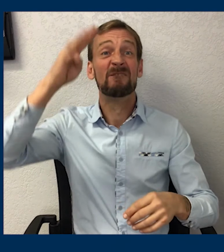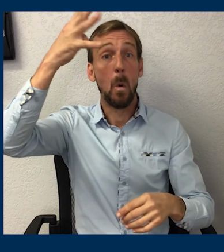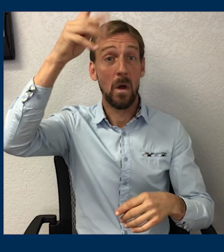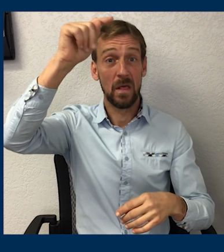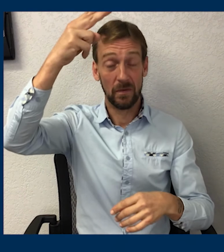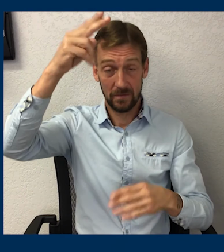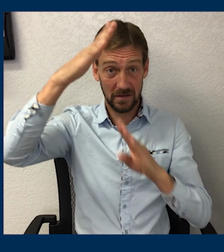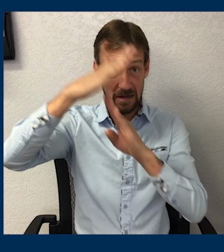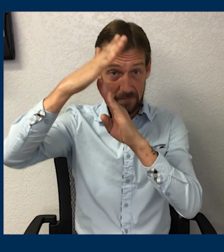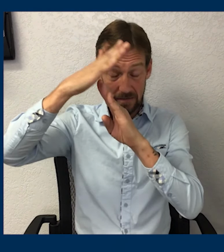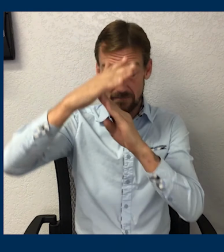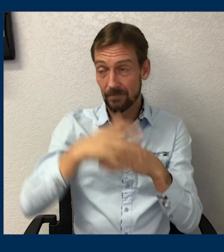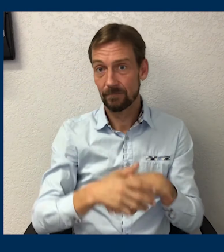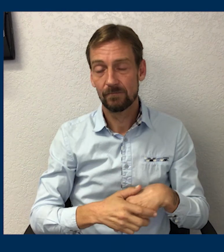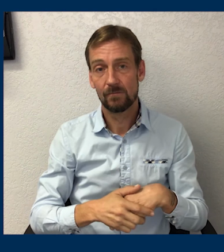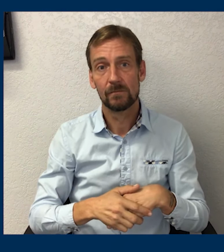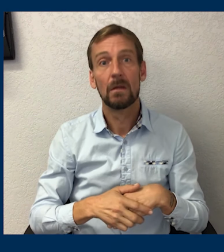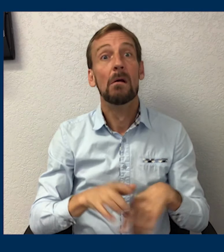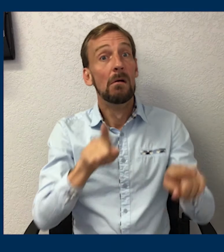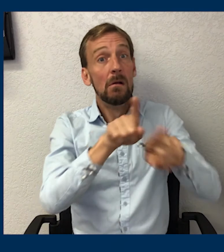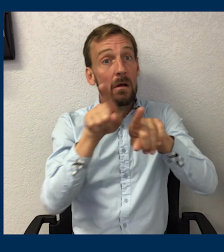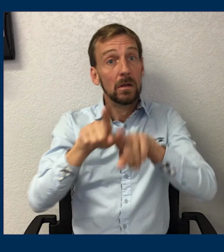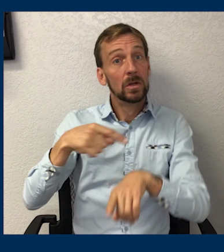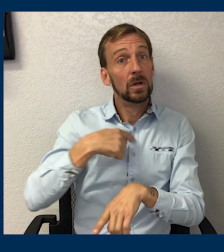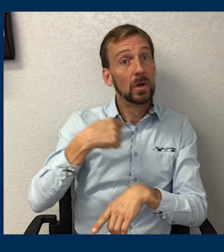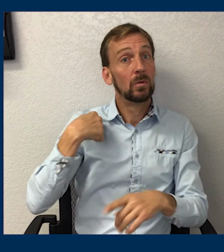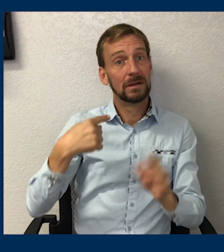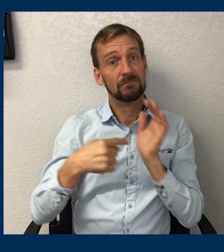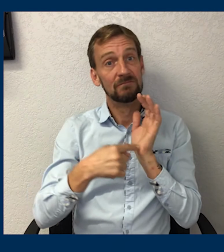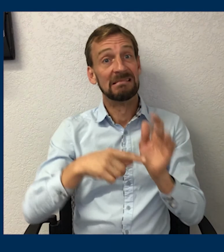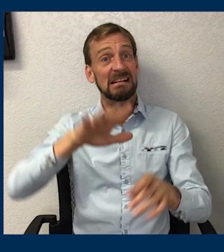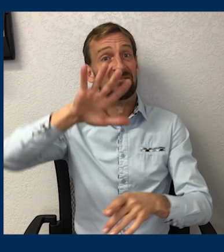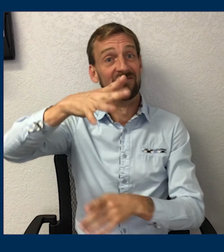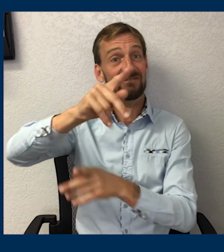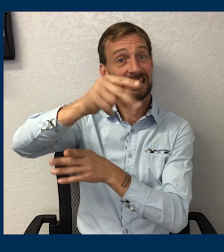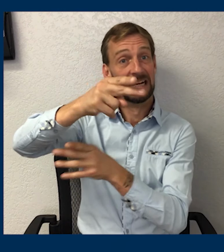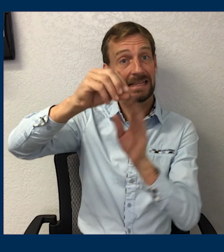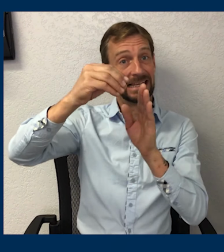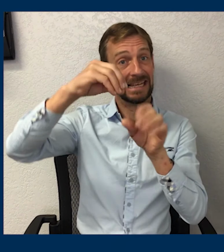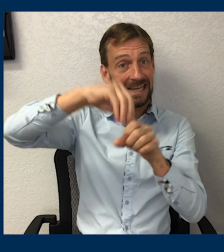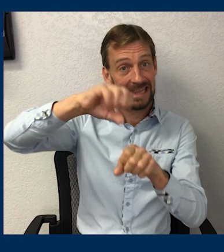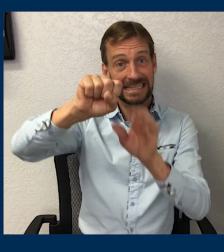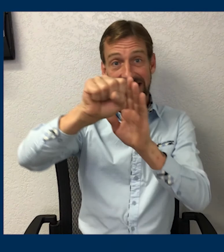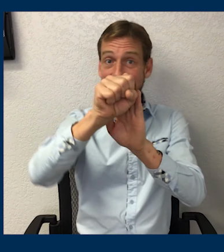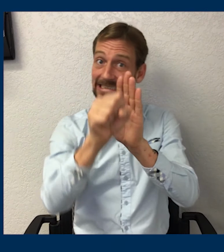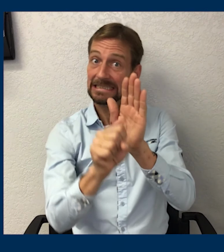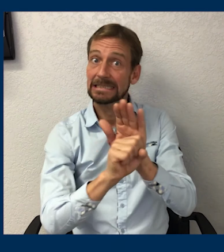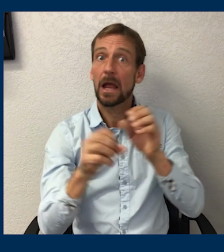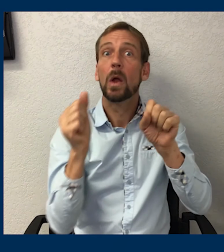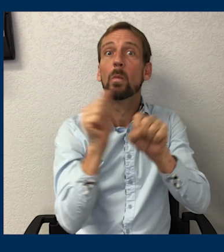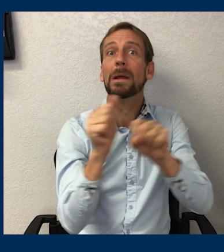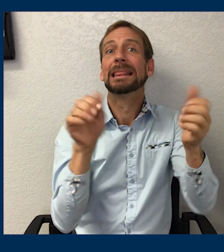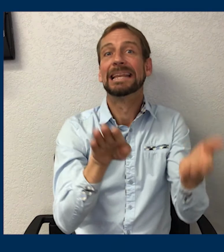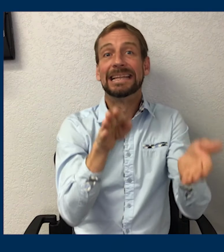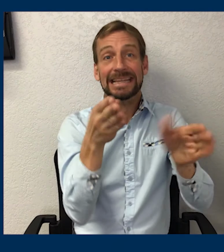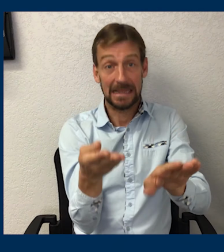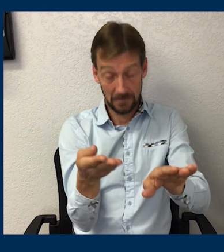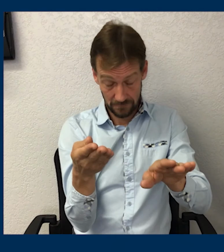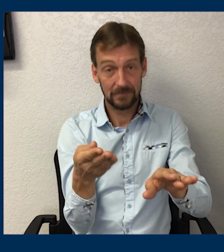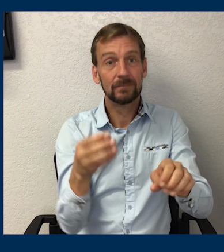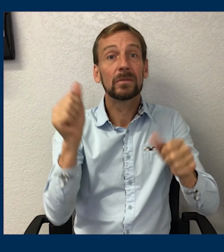100,000 population. We also, unfortunately, we rank fifth in the state in terms of the number of deaths from